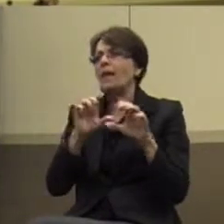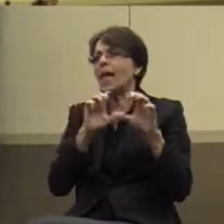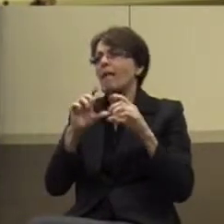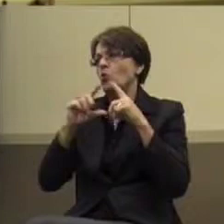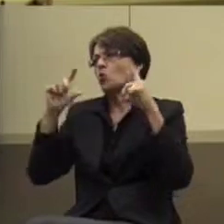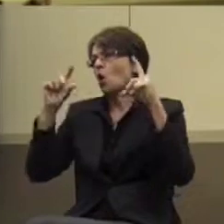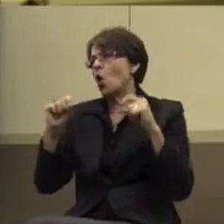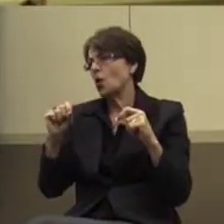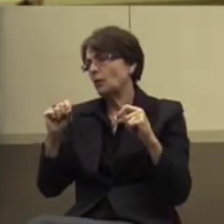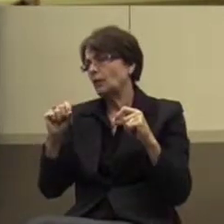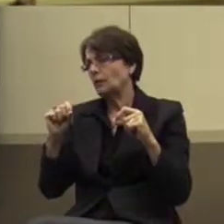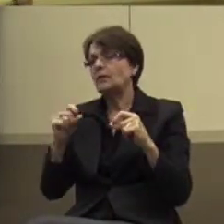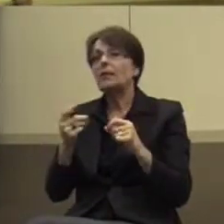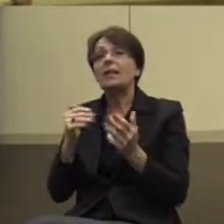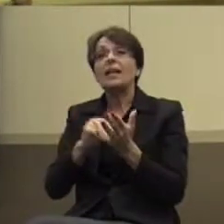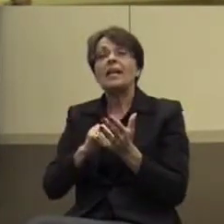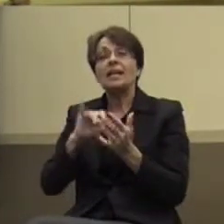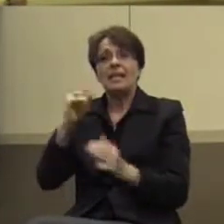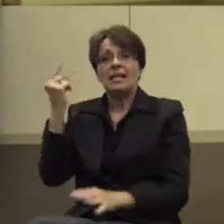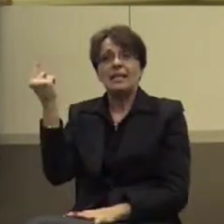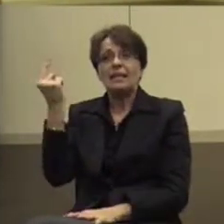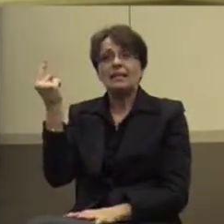And again, it's something that